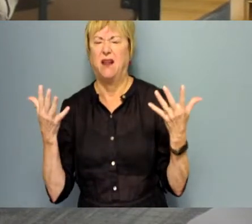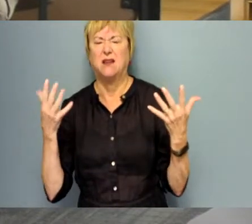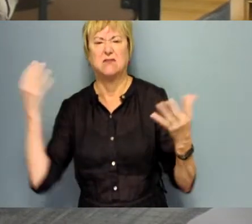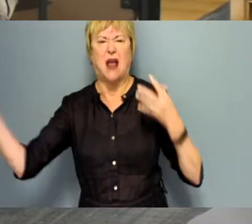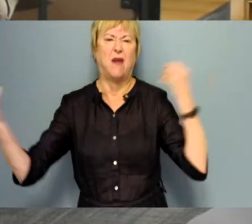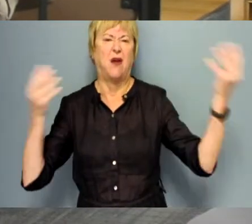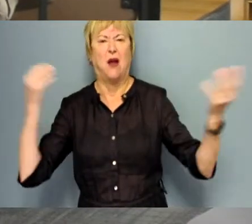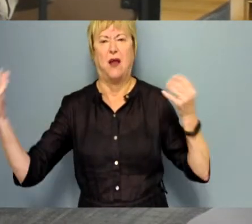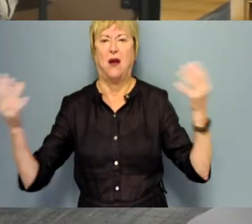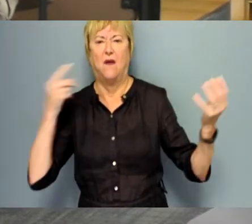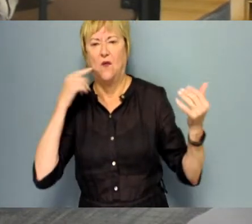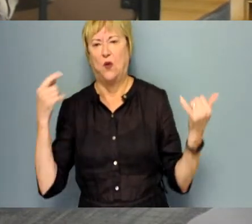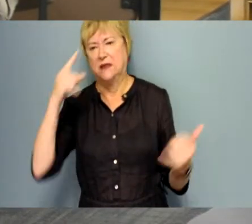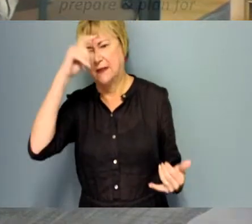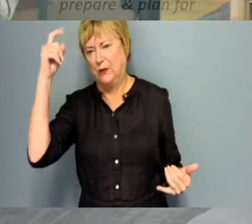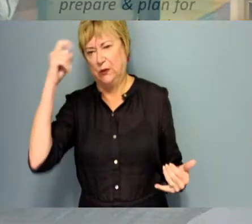summer.